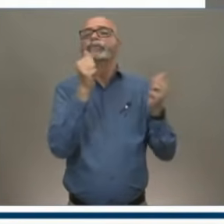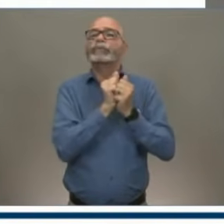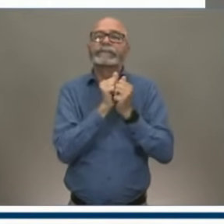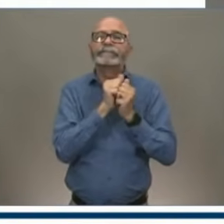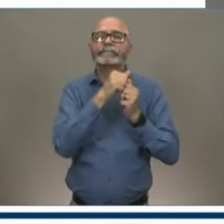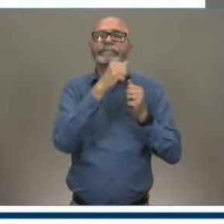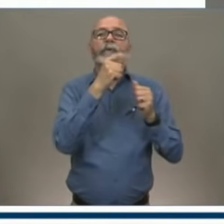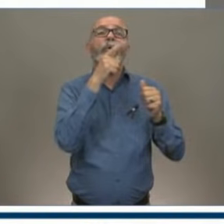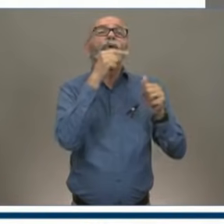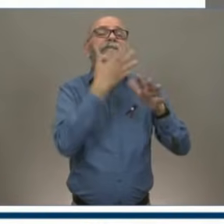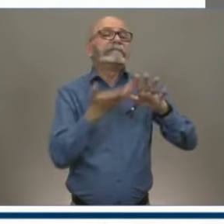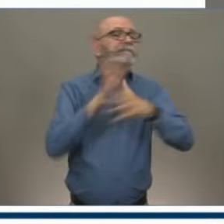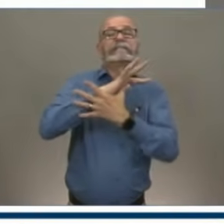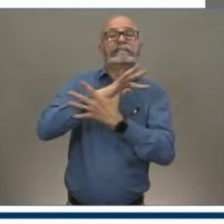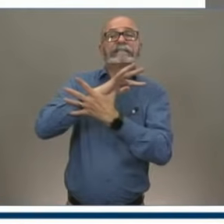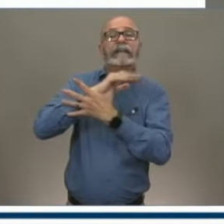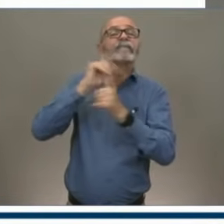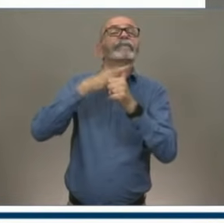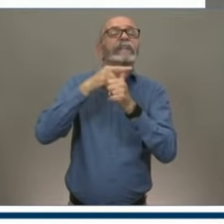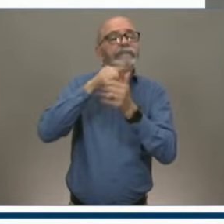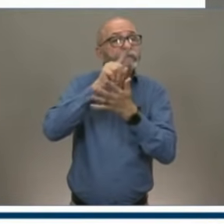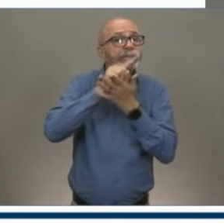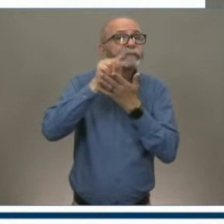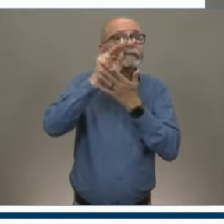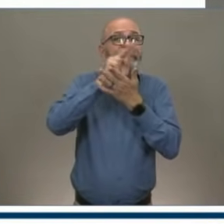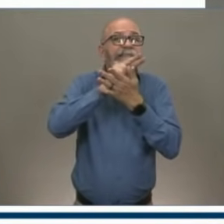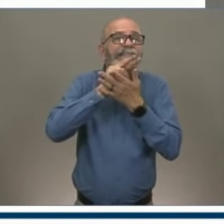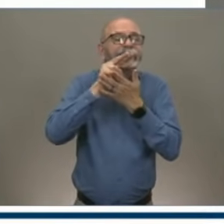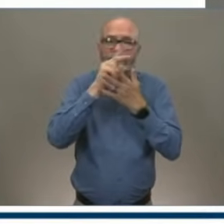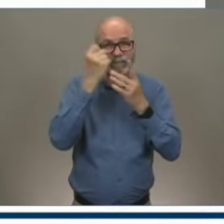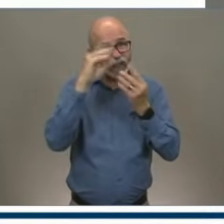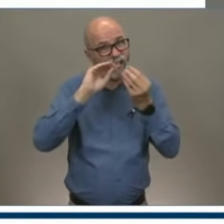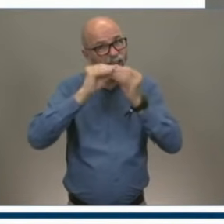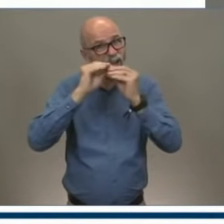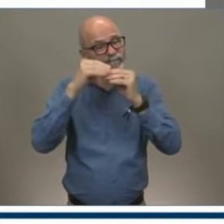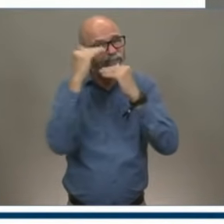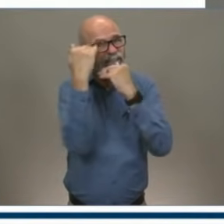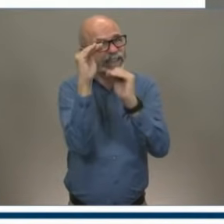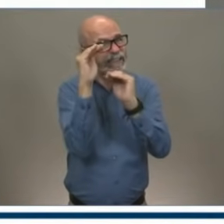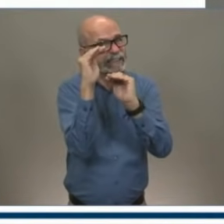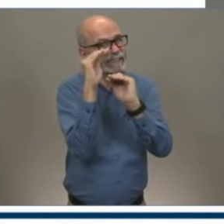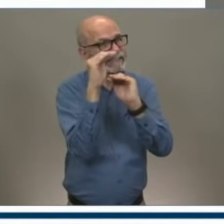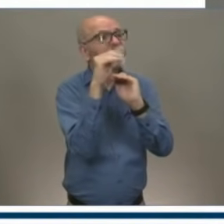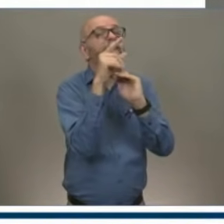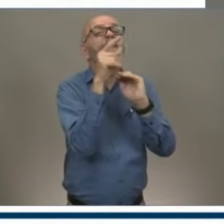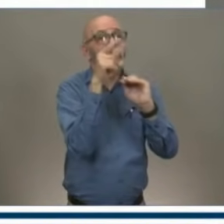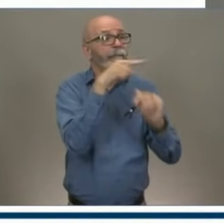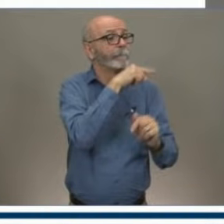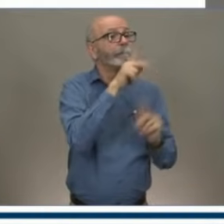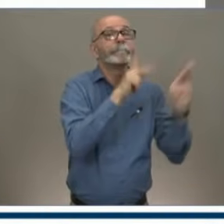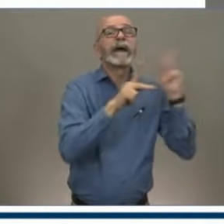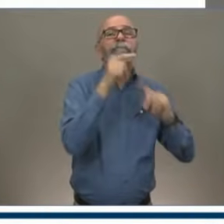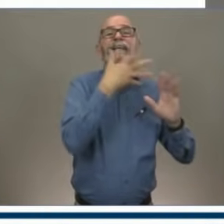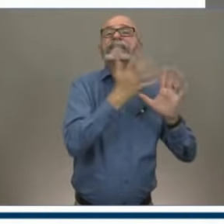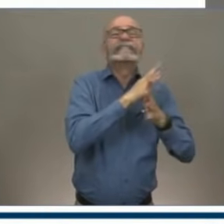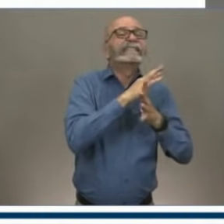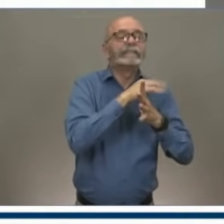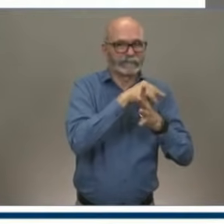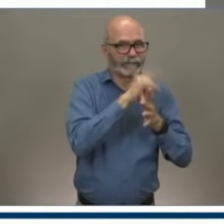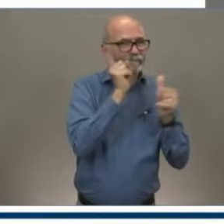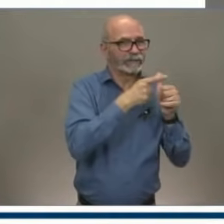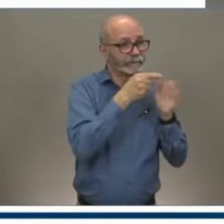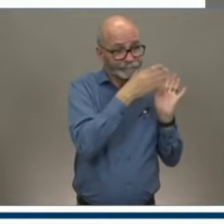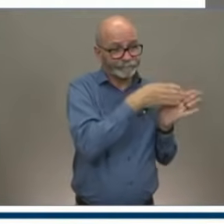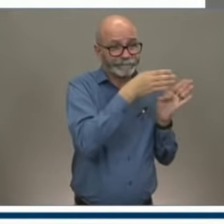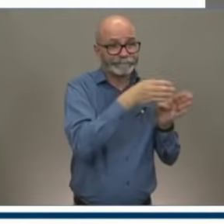when we have limited supply and priority groups. And we are starting to turn our mind to what then a more of a mass immunization